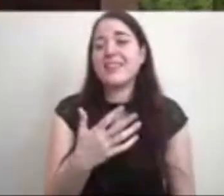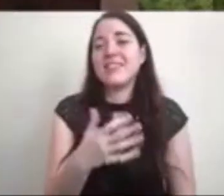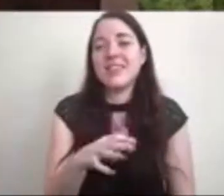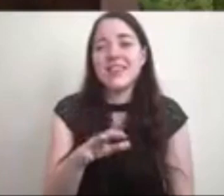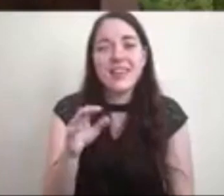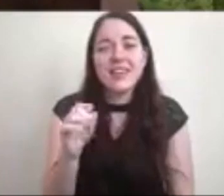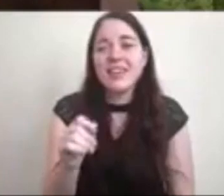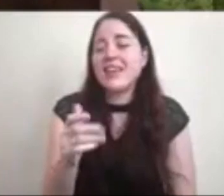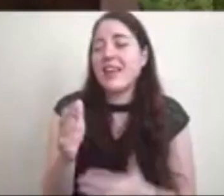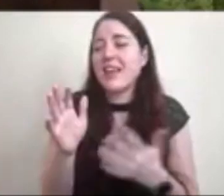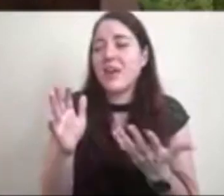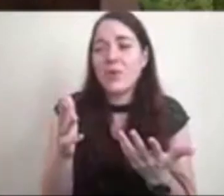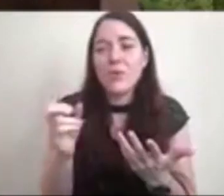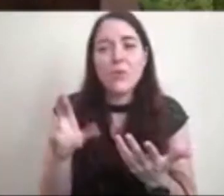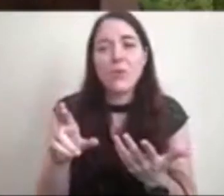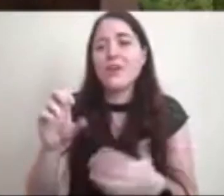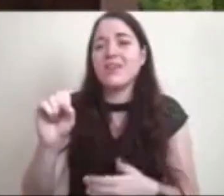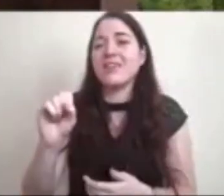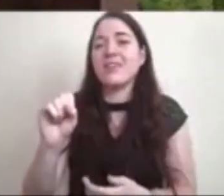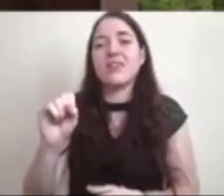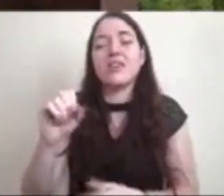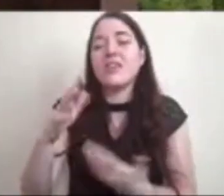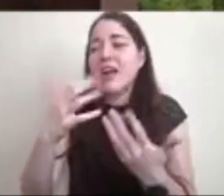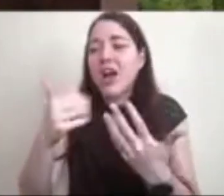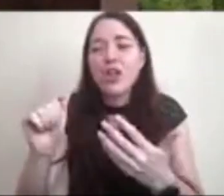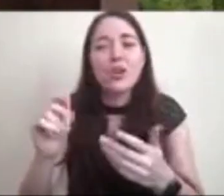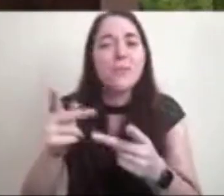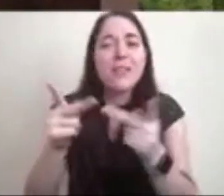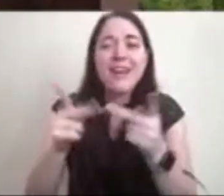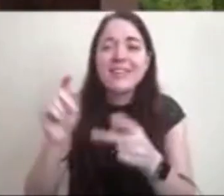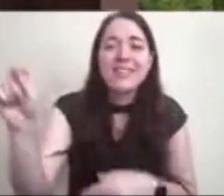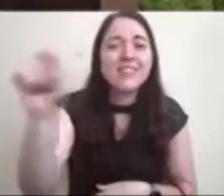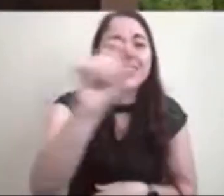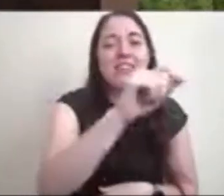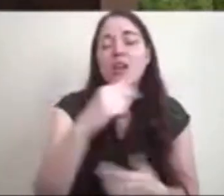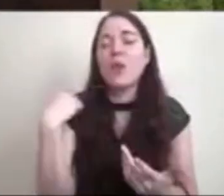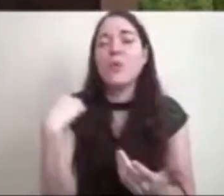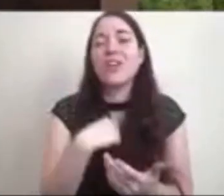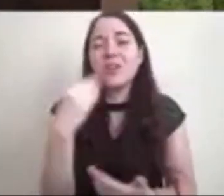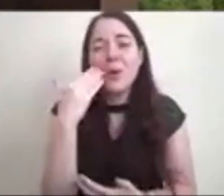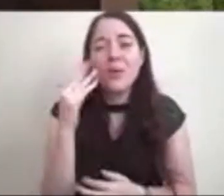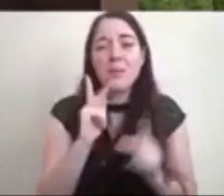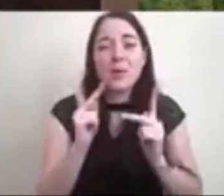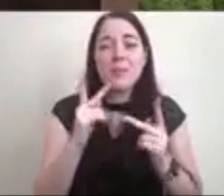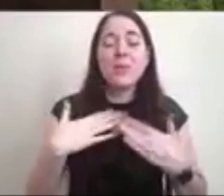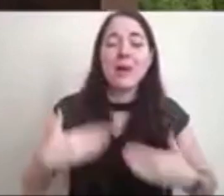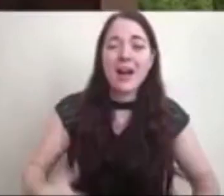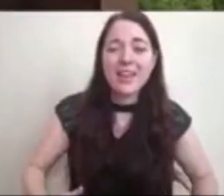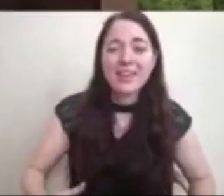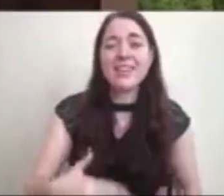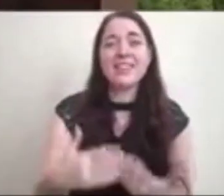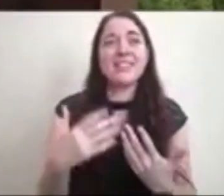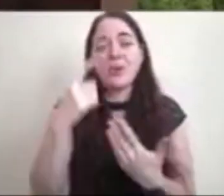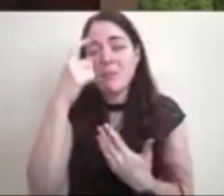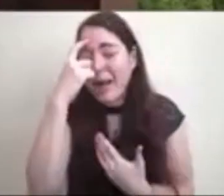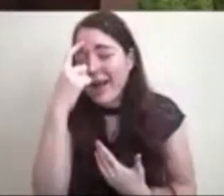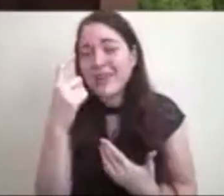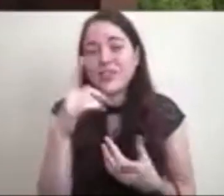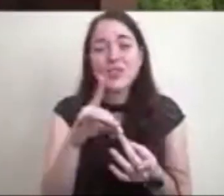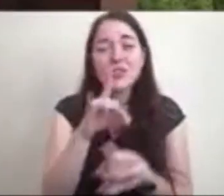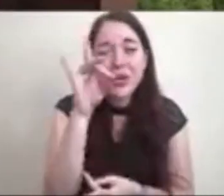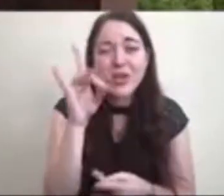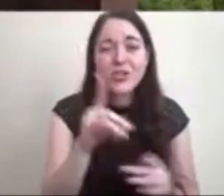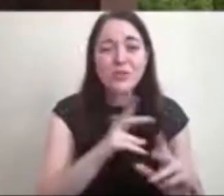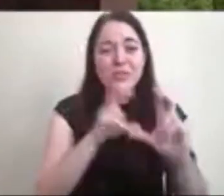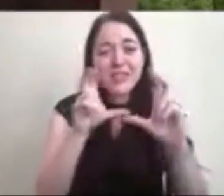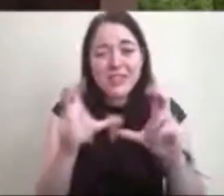know that real people with bodies and lives are being supported, financed, made safer by the